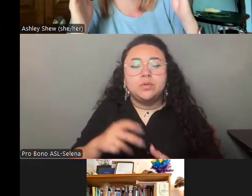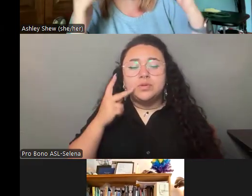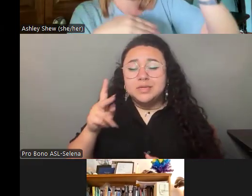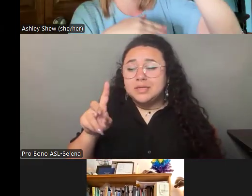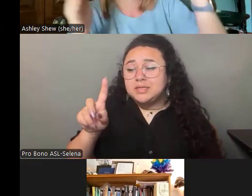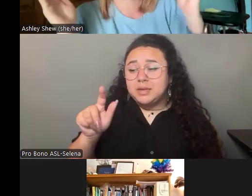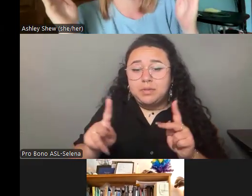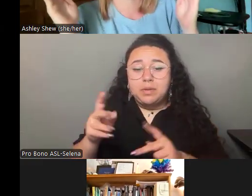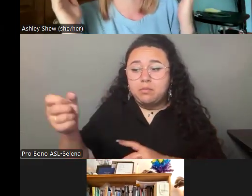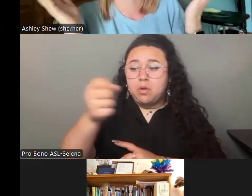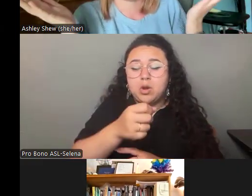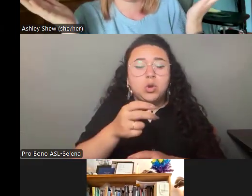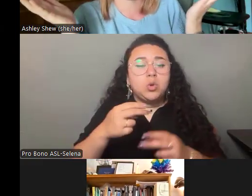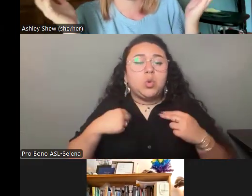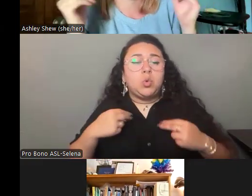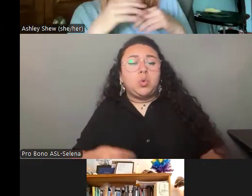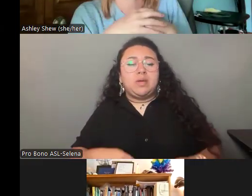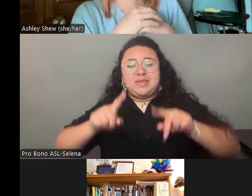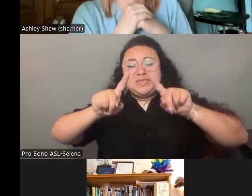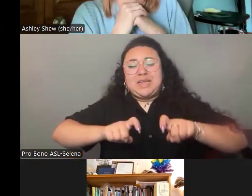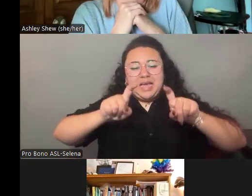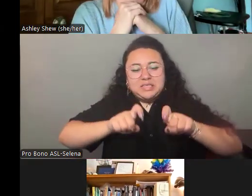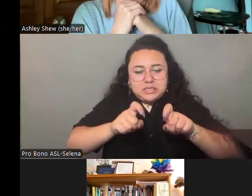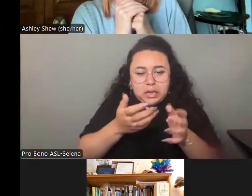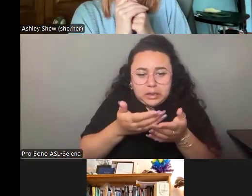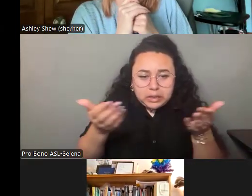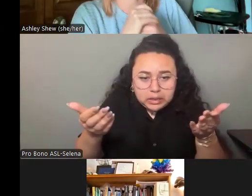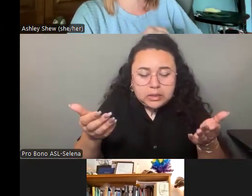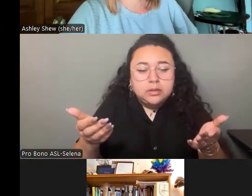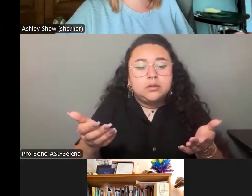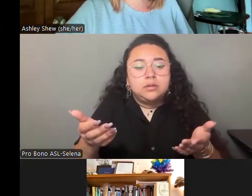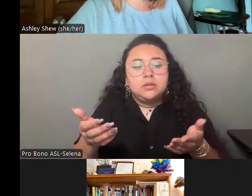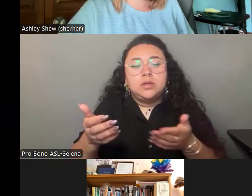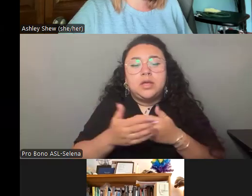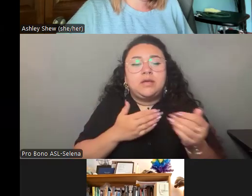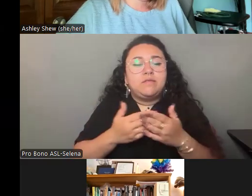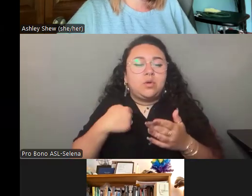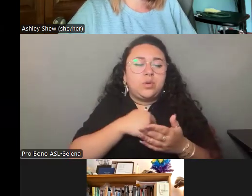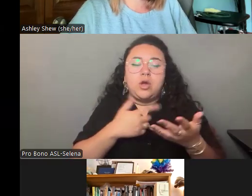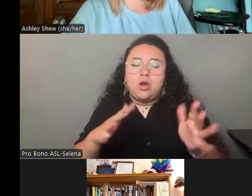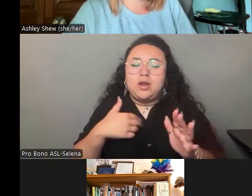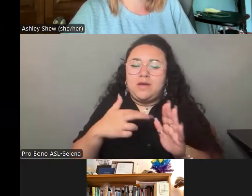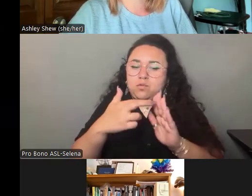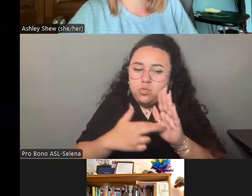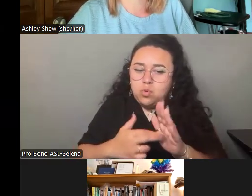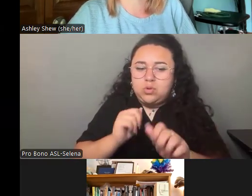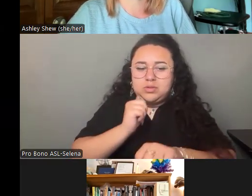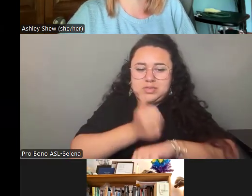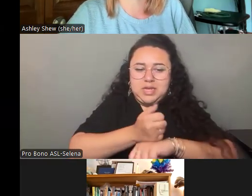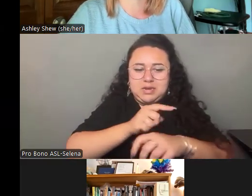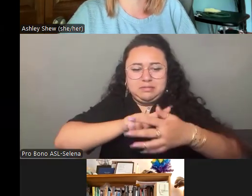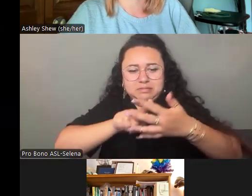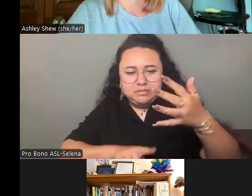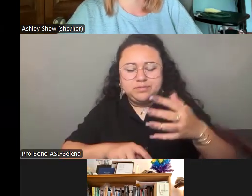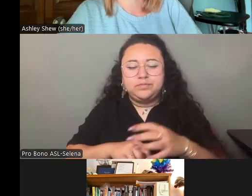already like have the parameters defined. So I think about this. We've had some consulting projects where a team is like, oh, this is for